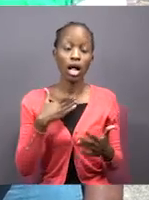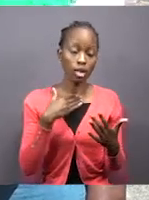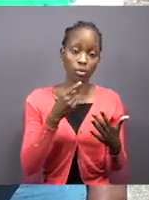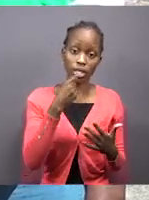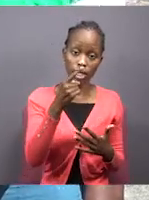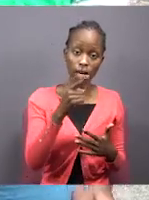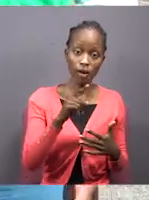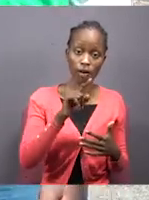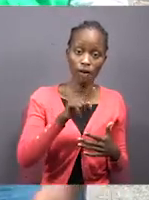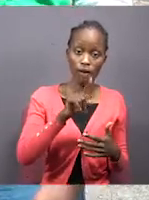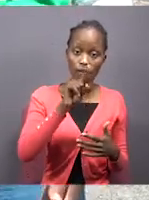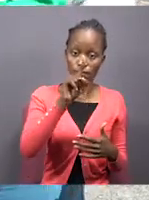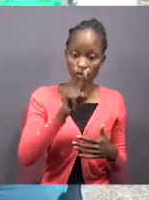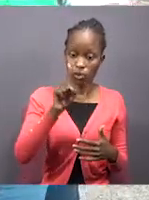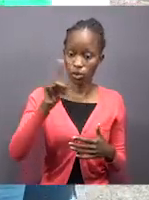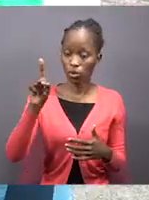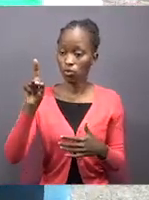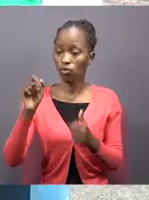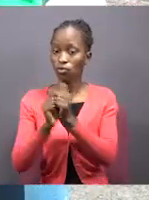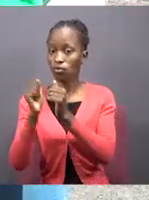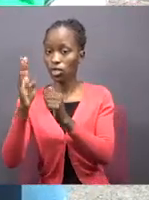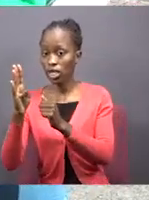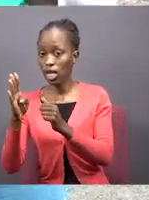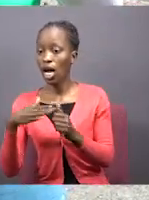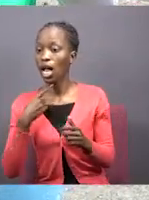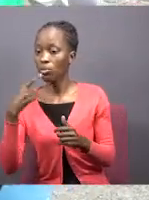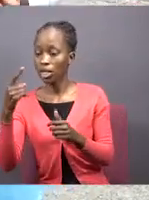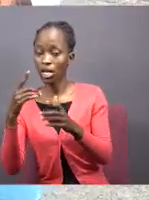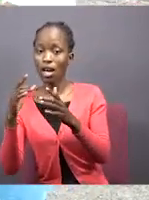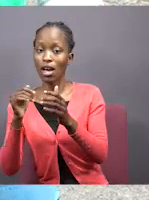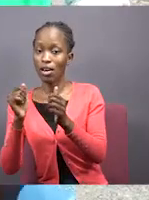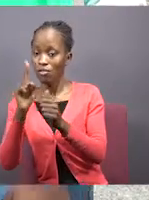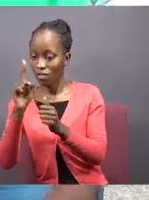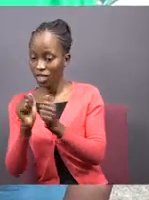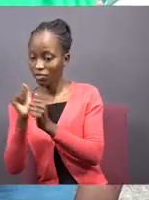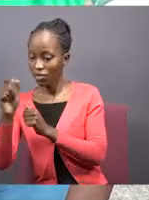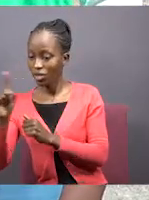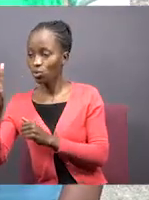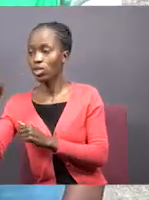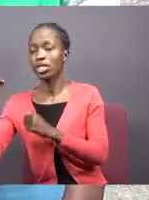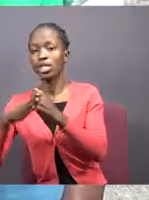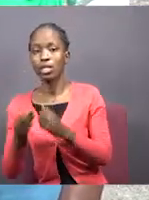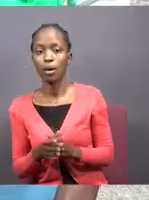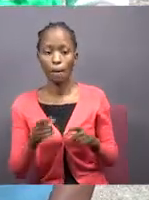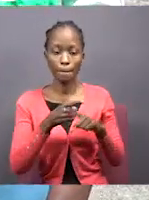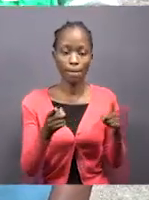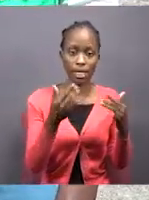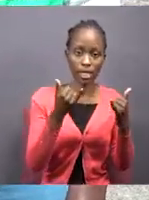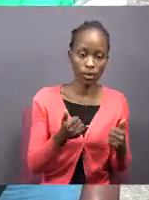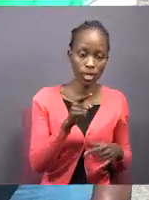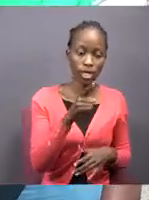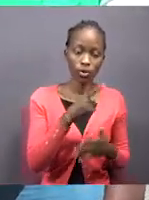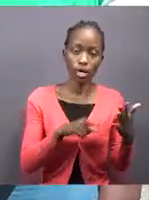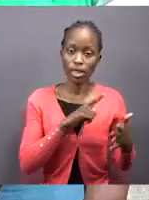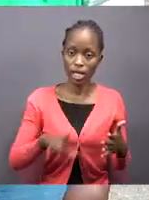to 14. And I'll be taking you from verse 15 to 28. Enjoy. But now, this is what the Lord